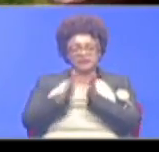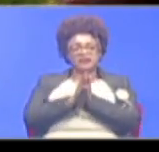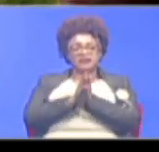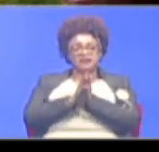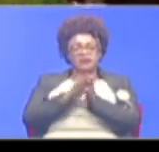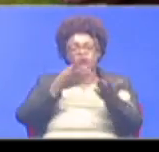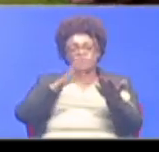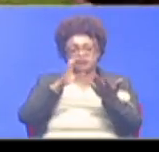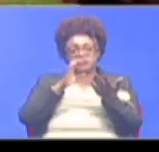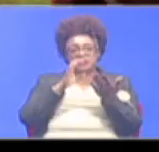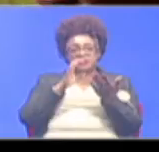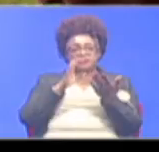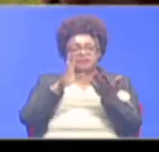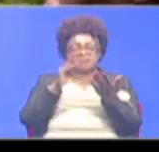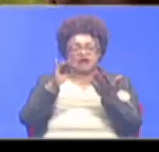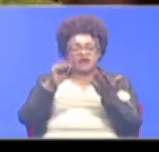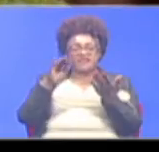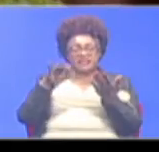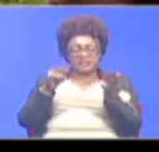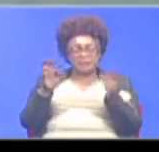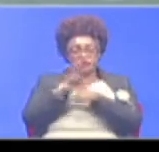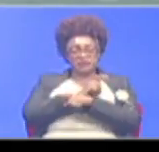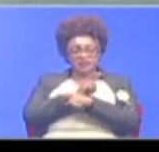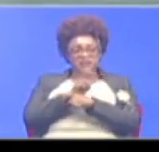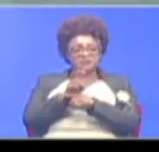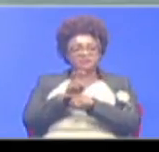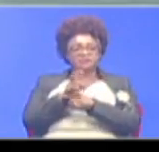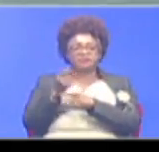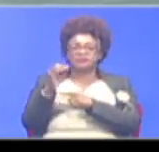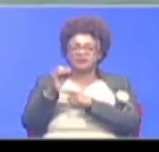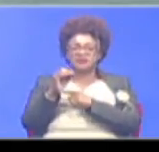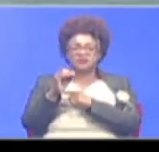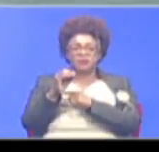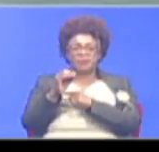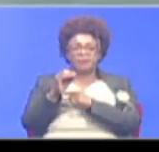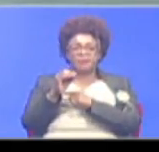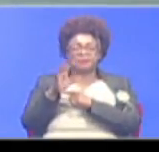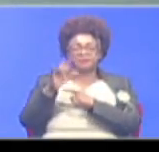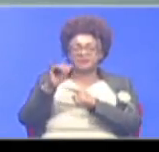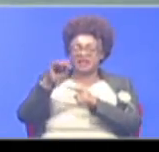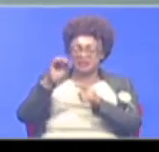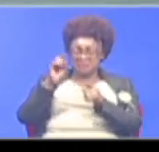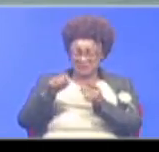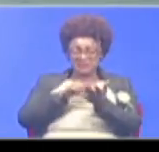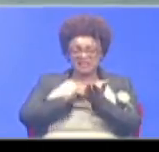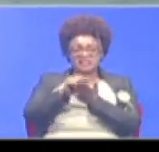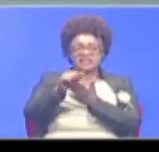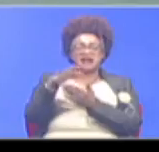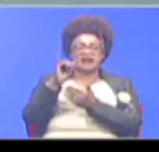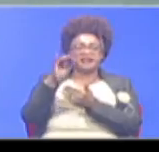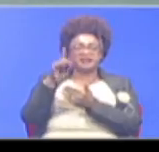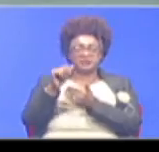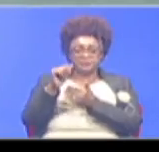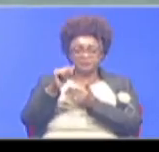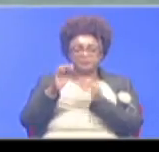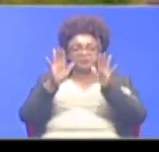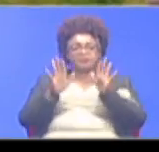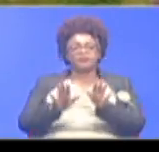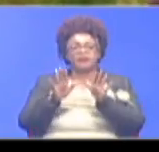and biodiversity monitoring in birds. So Yala Swamp has been gazetted as an IBA, the important bird